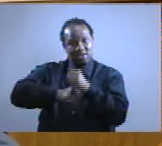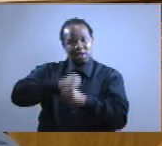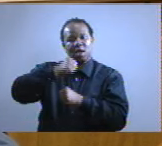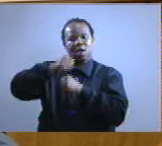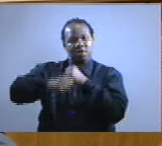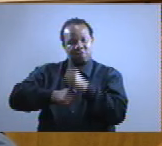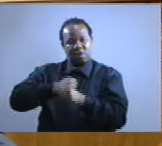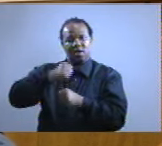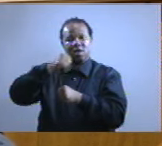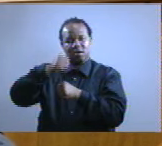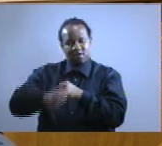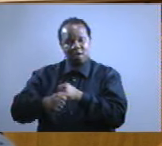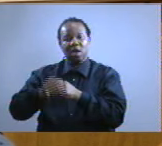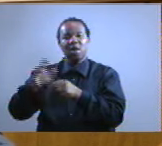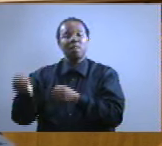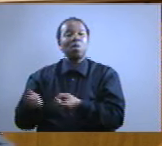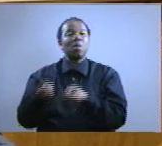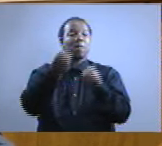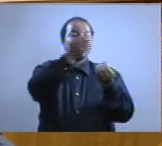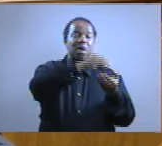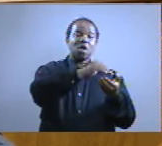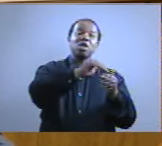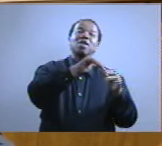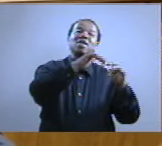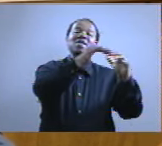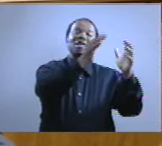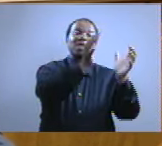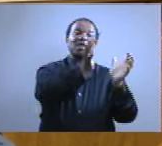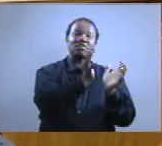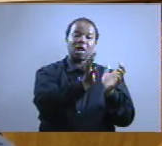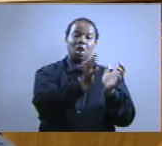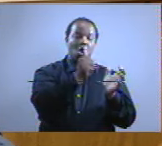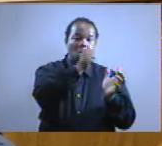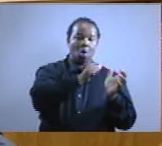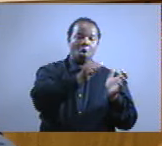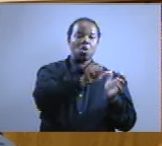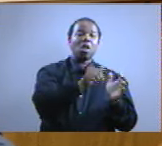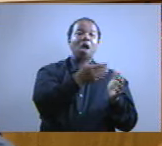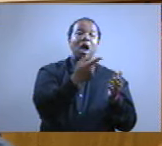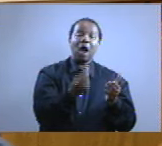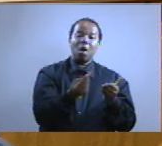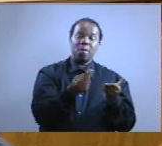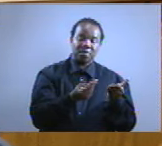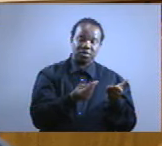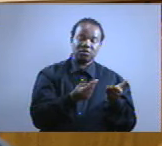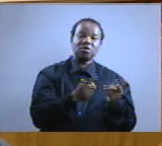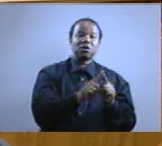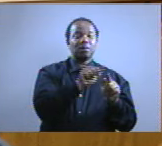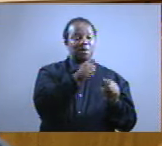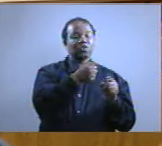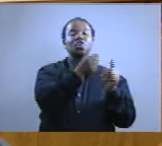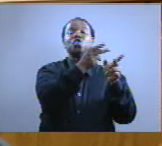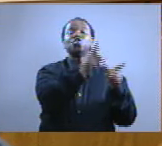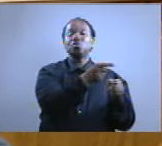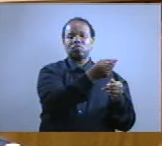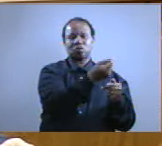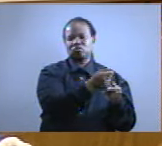to the International Oil Pollution Compensation Fund the total amount of contributions invoiced by the Director of that